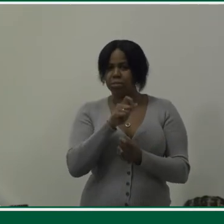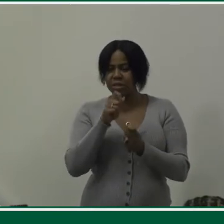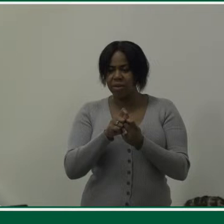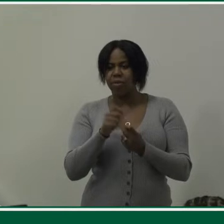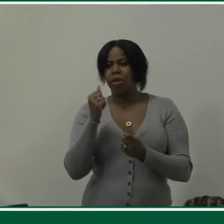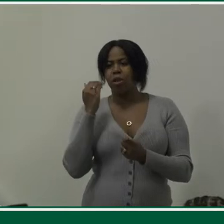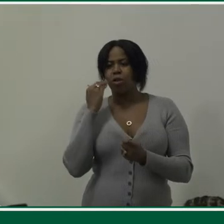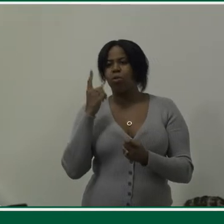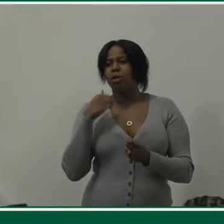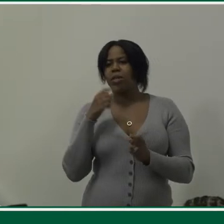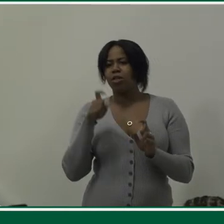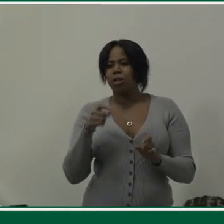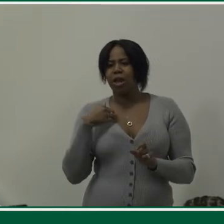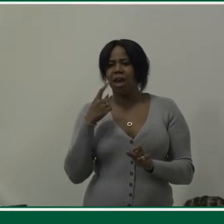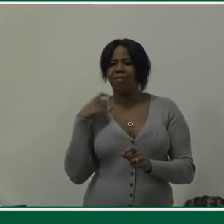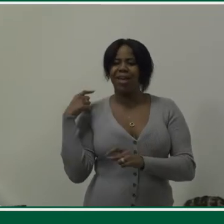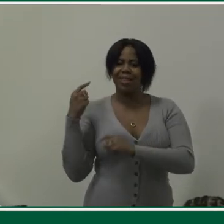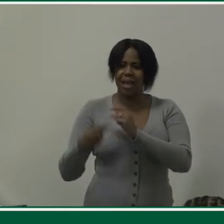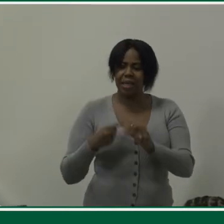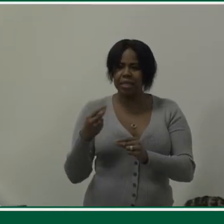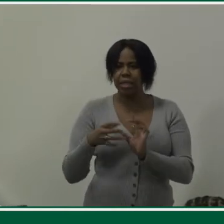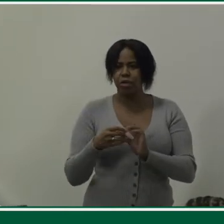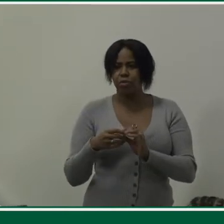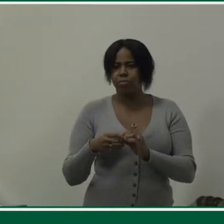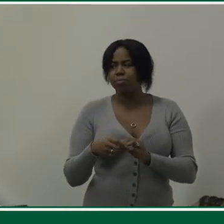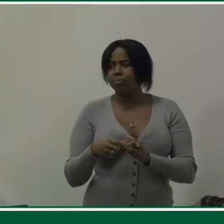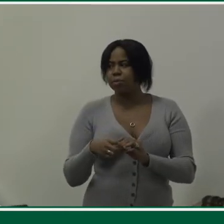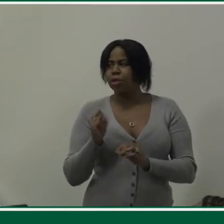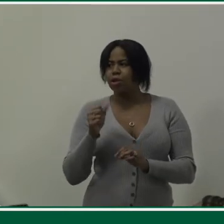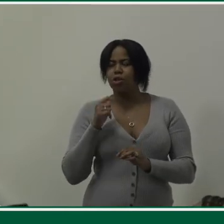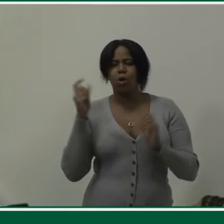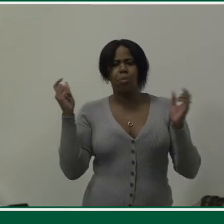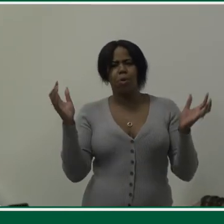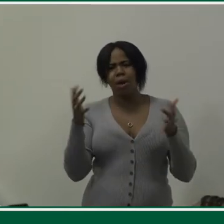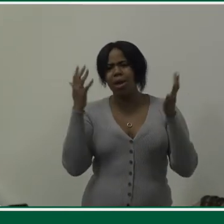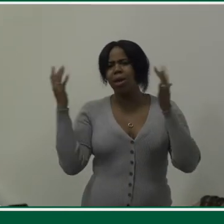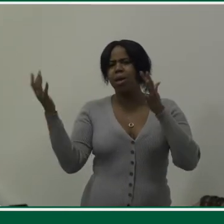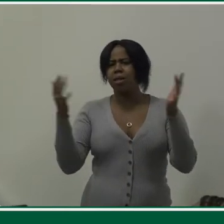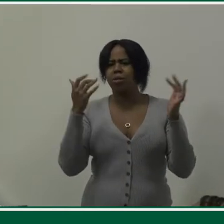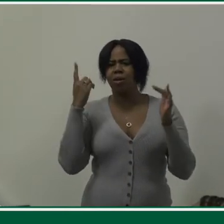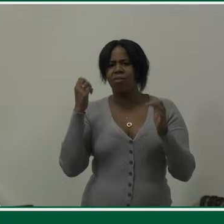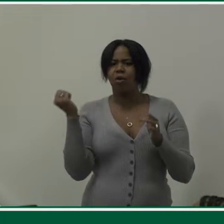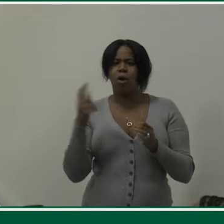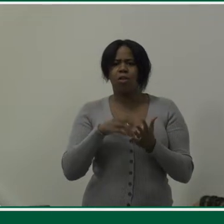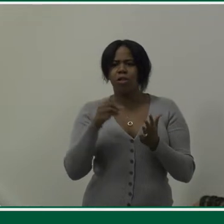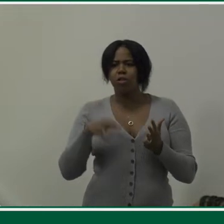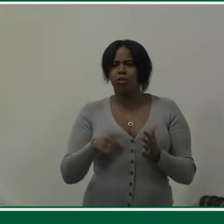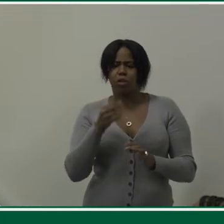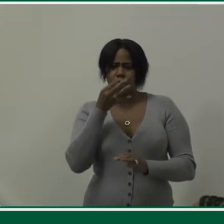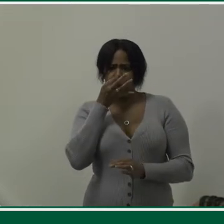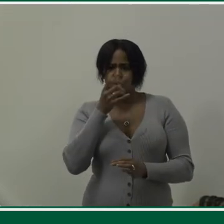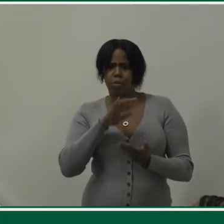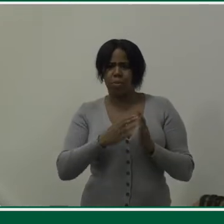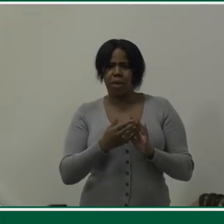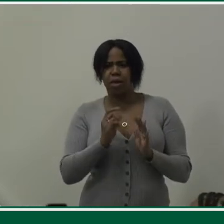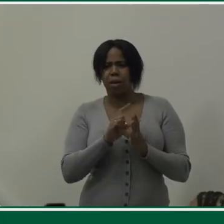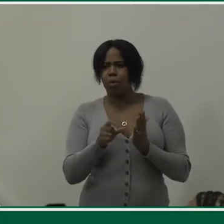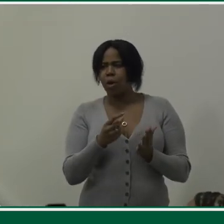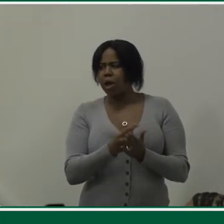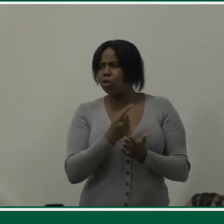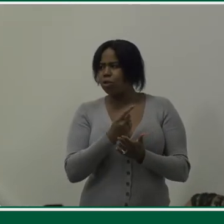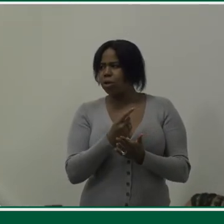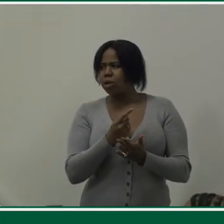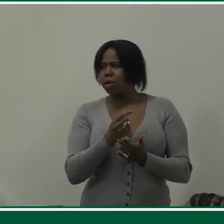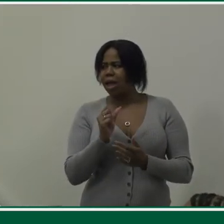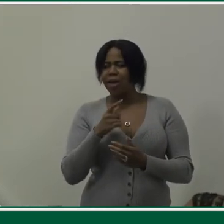Sac State, the Black Honors College will succeed. So praise be to the scholars poised to be graduates and leave Sac State with